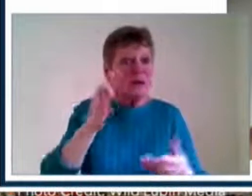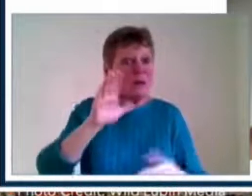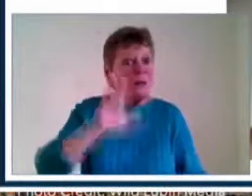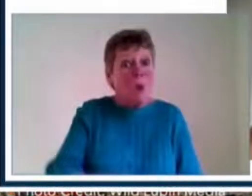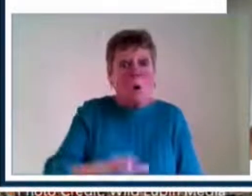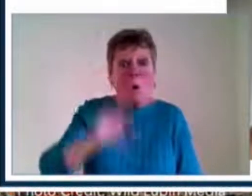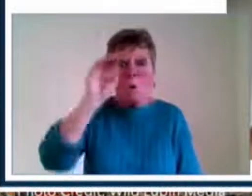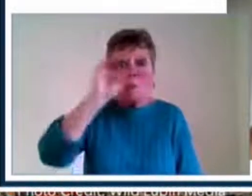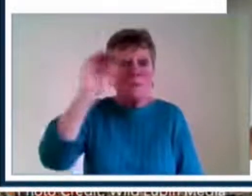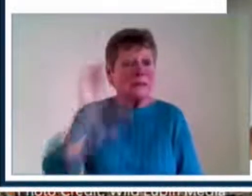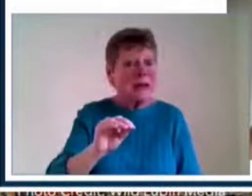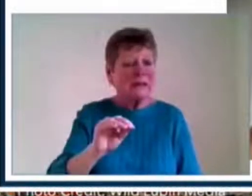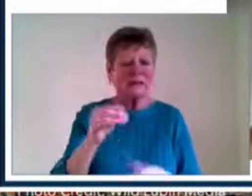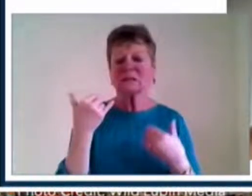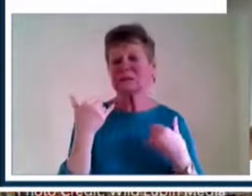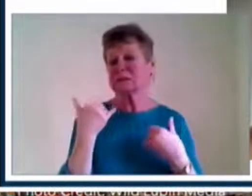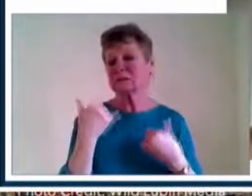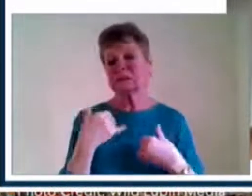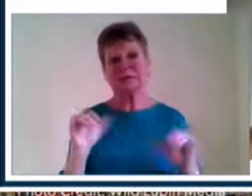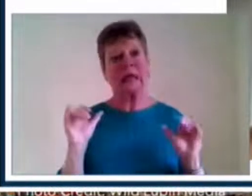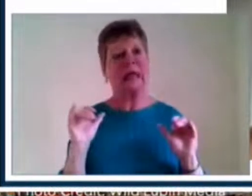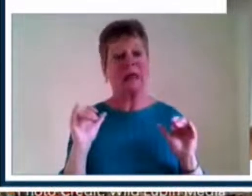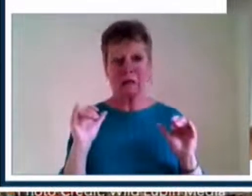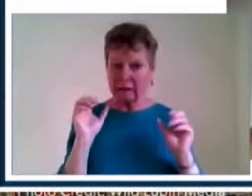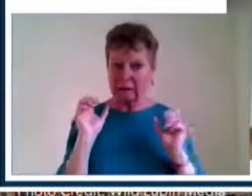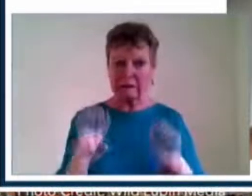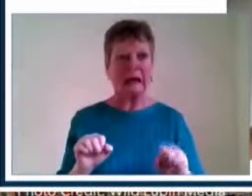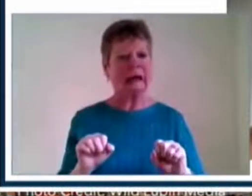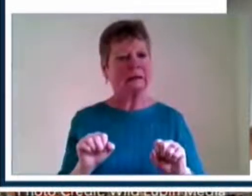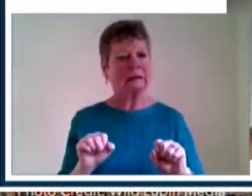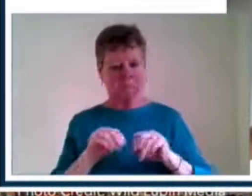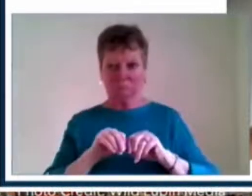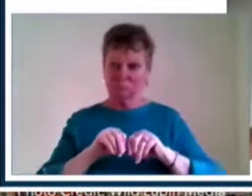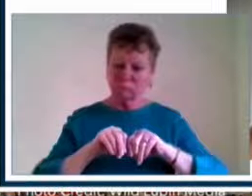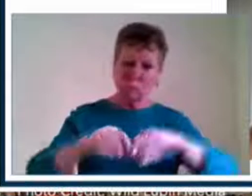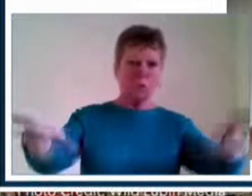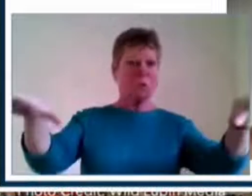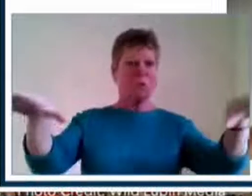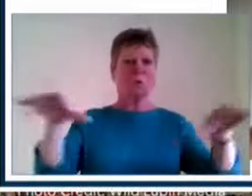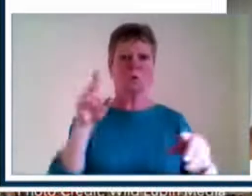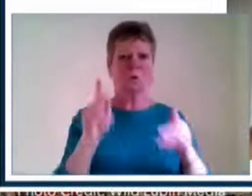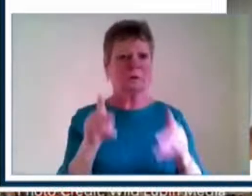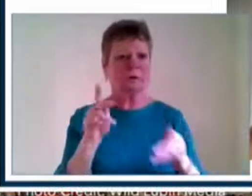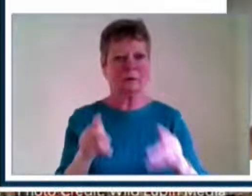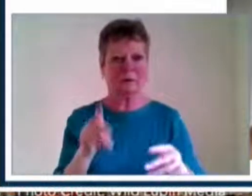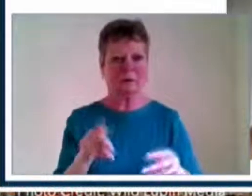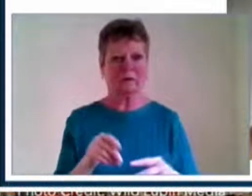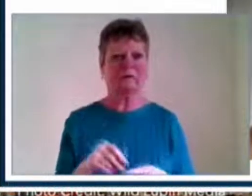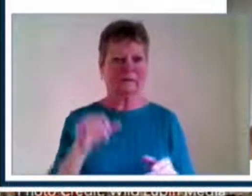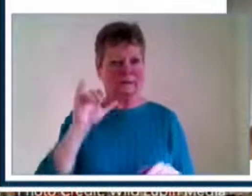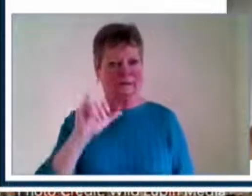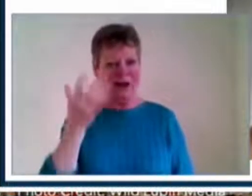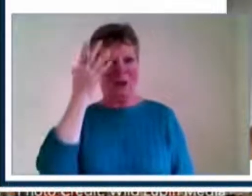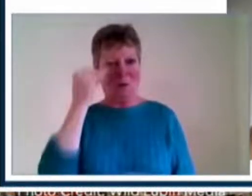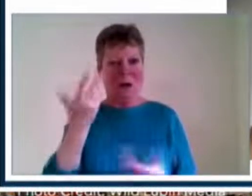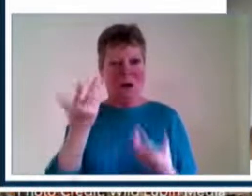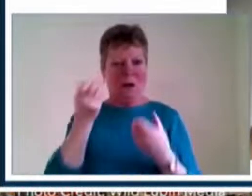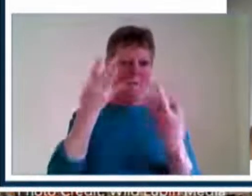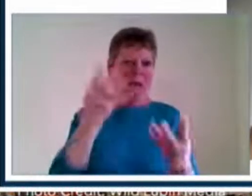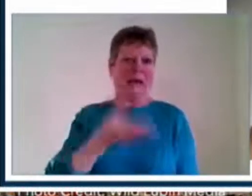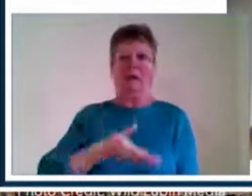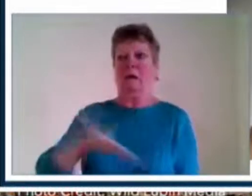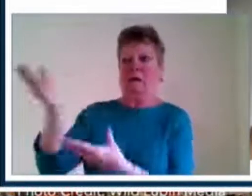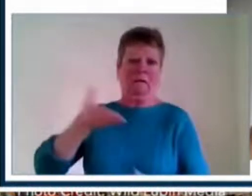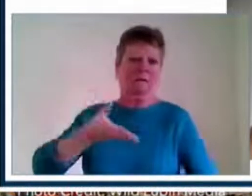percentage turns into a fairly large absolute number of people. And that is what is putting the pressure on our healthcare